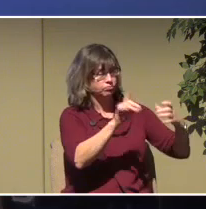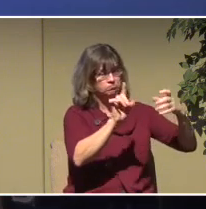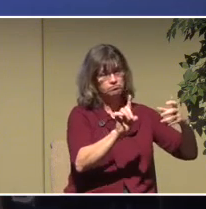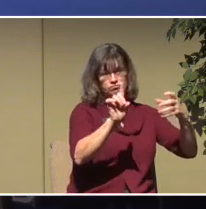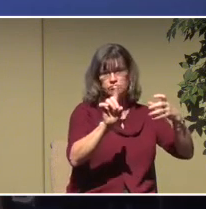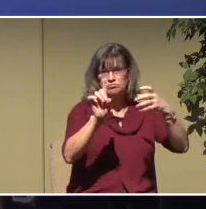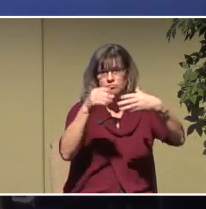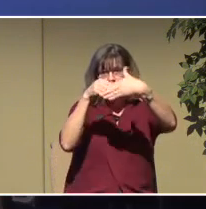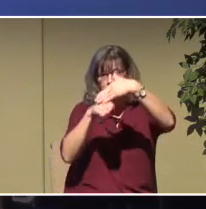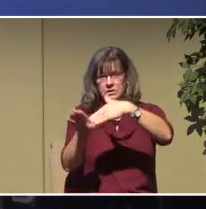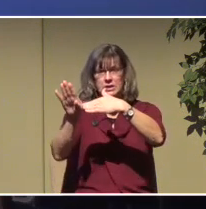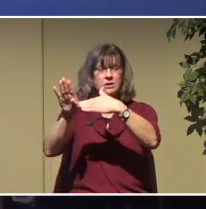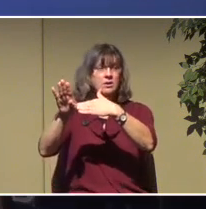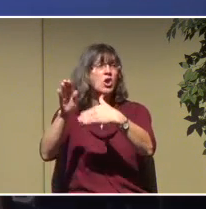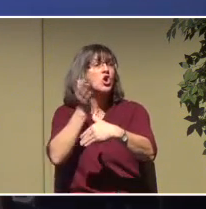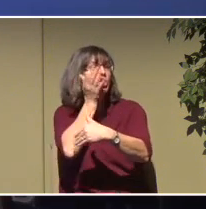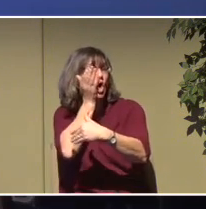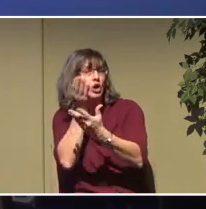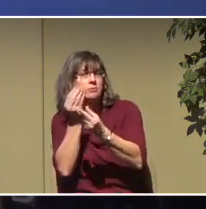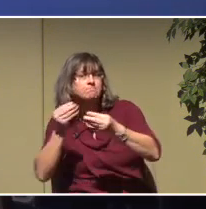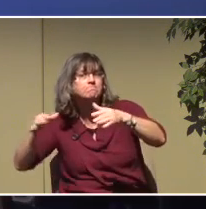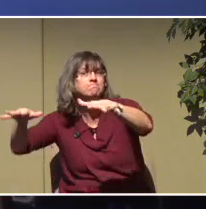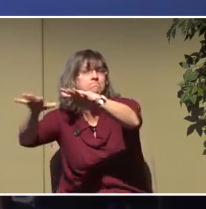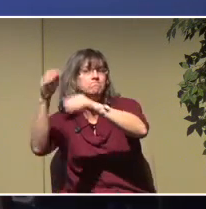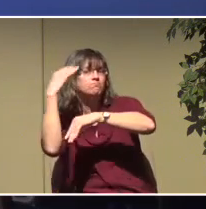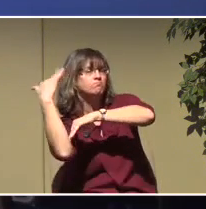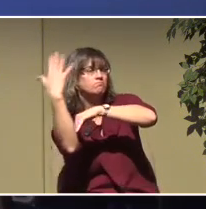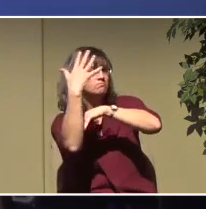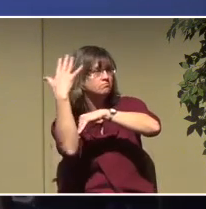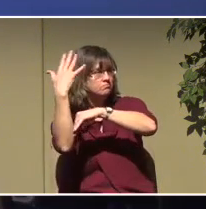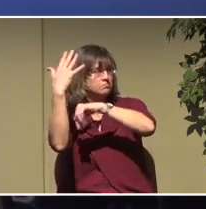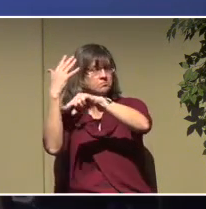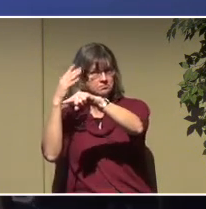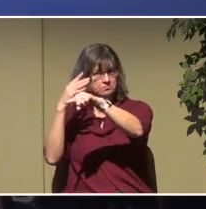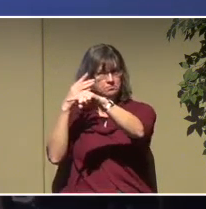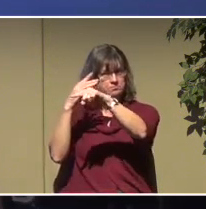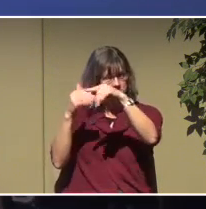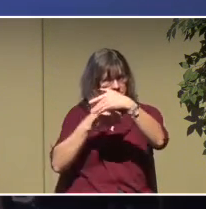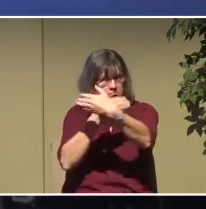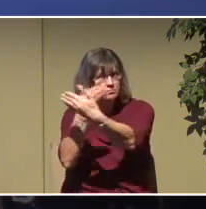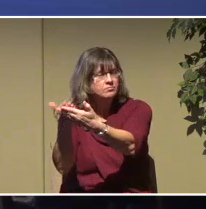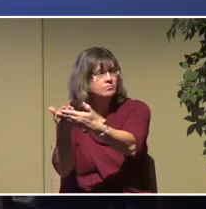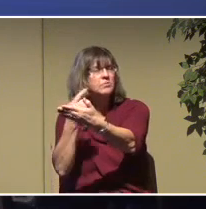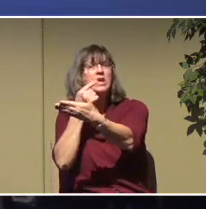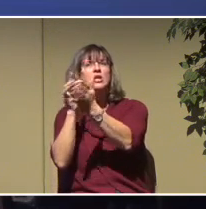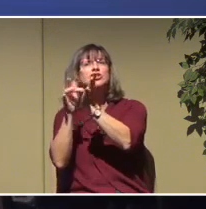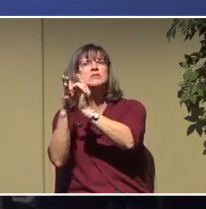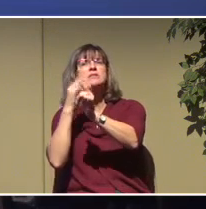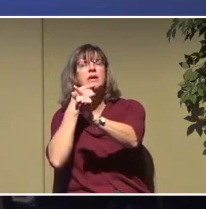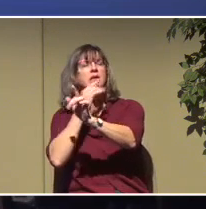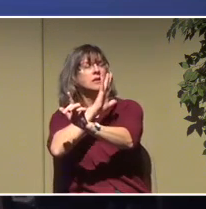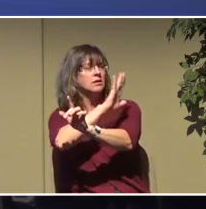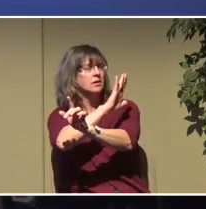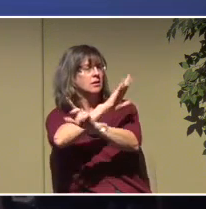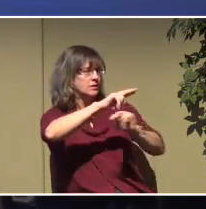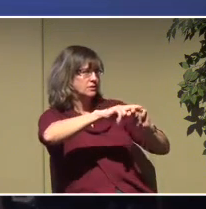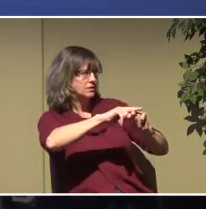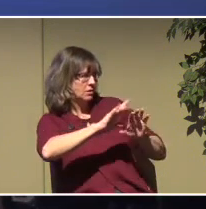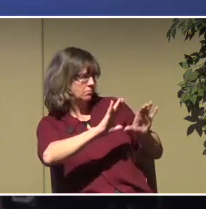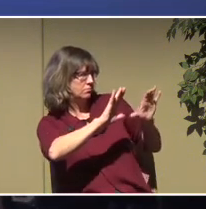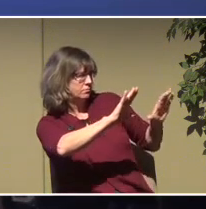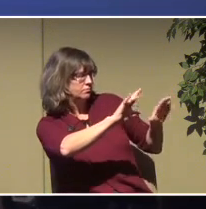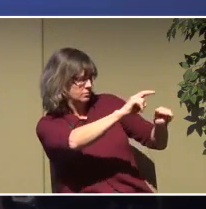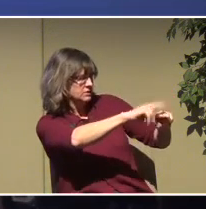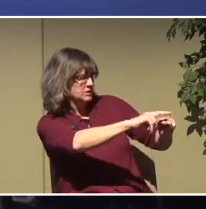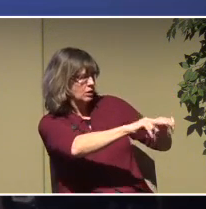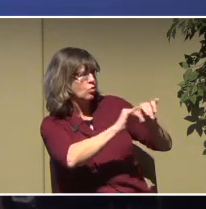garden, by the way. And Jesus said to his disciples, "Sit here while I pray." He took Peter, James, and John along